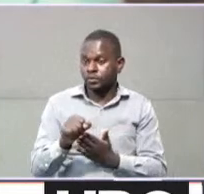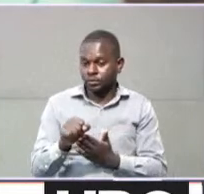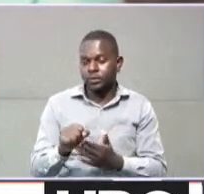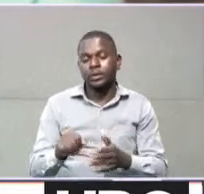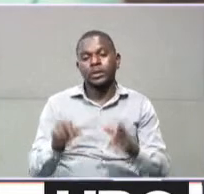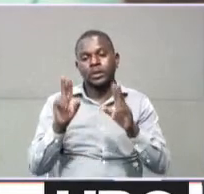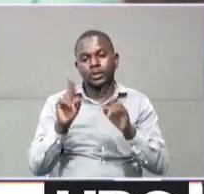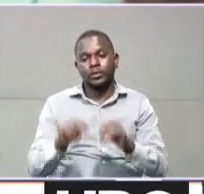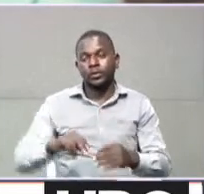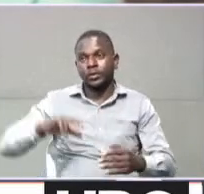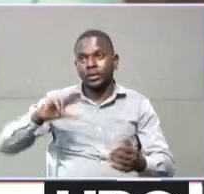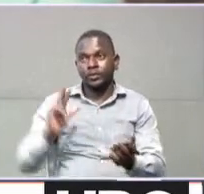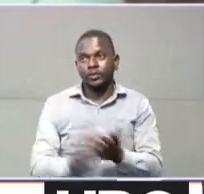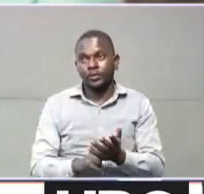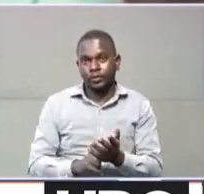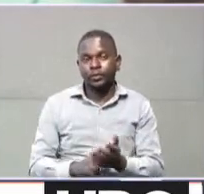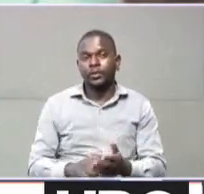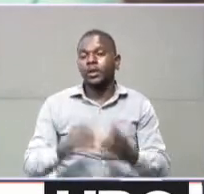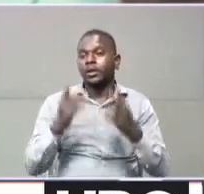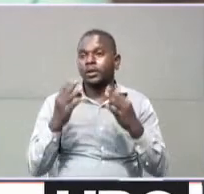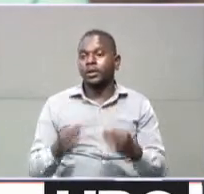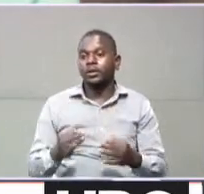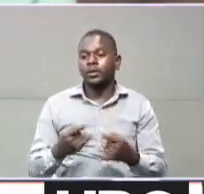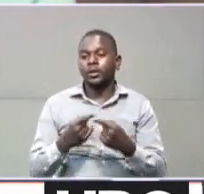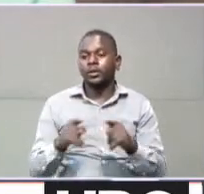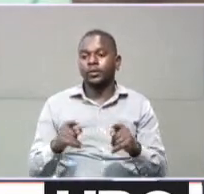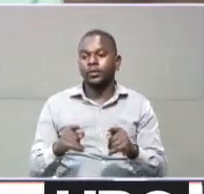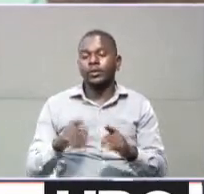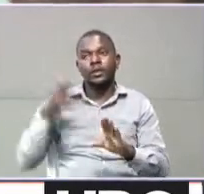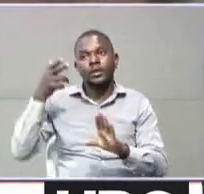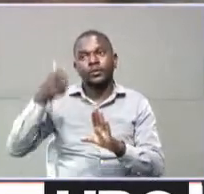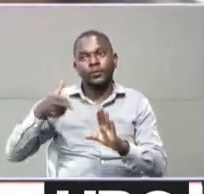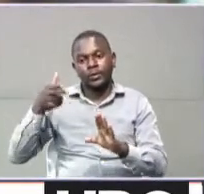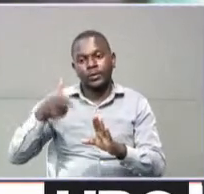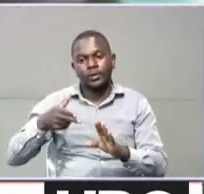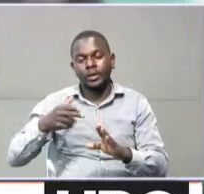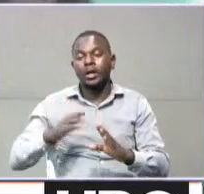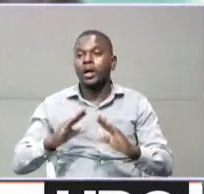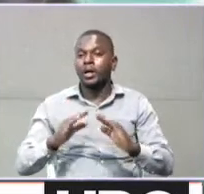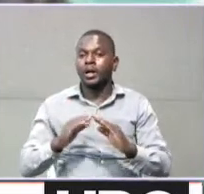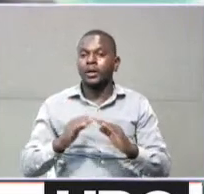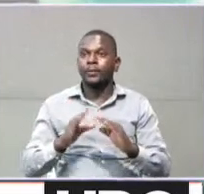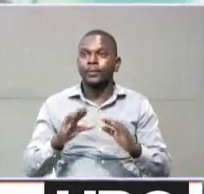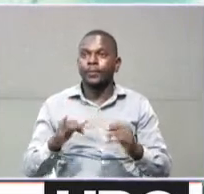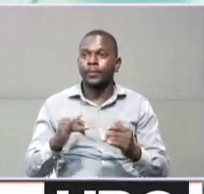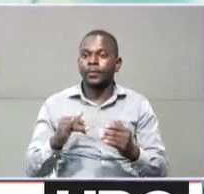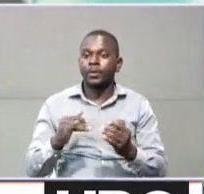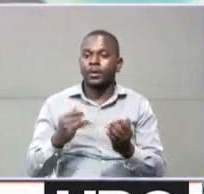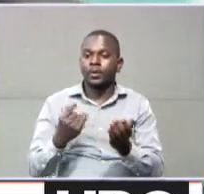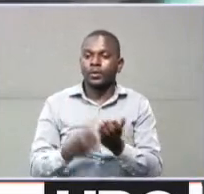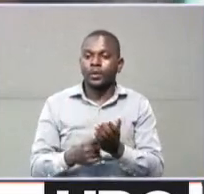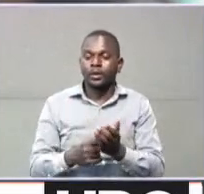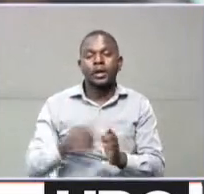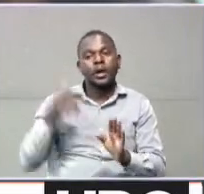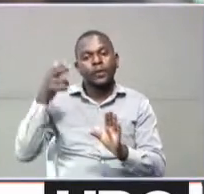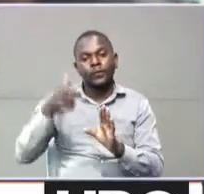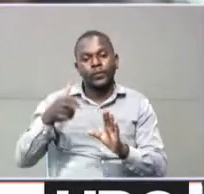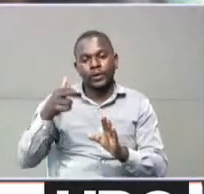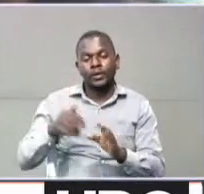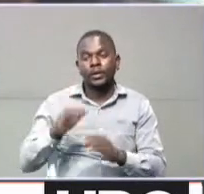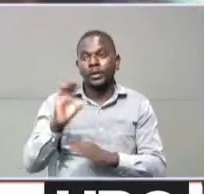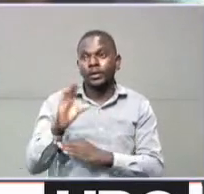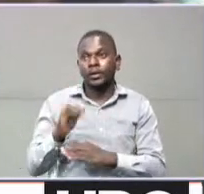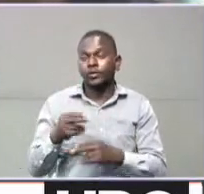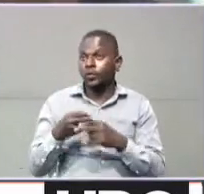of non-certified products by different media houses so the uganda media council will be